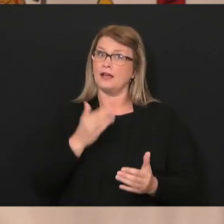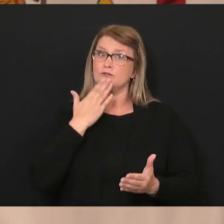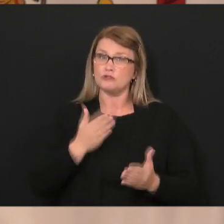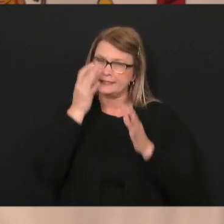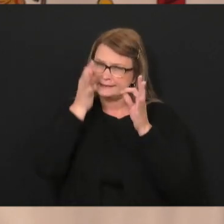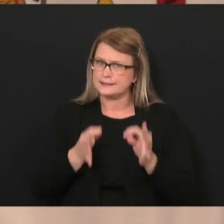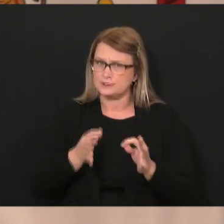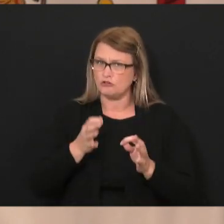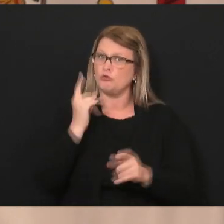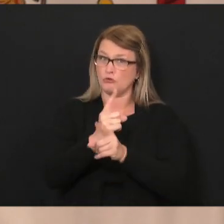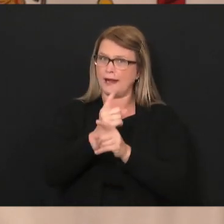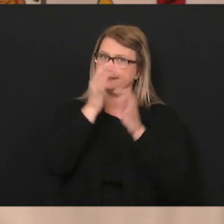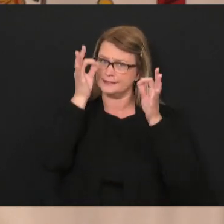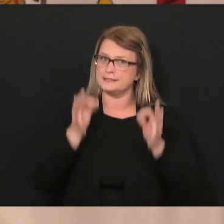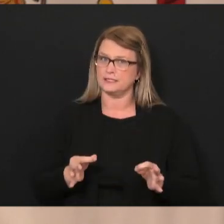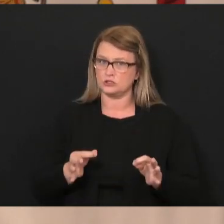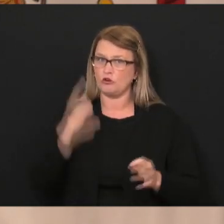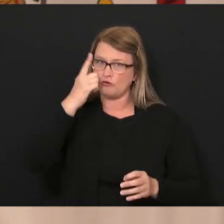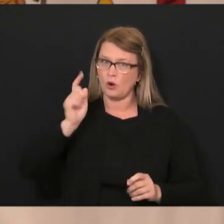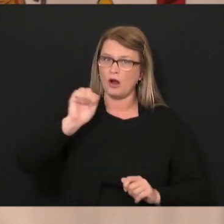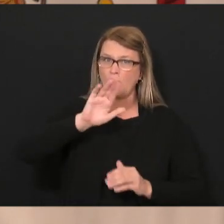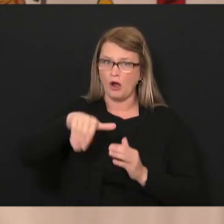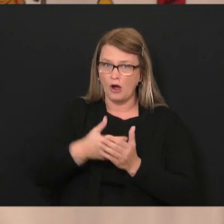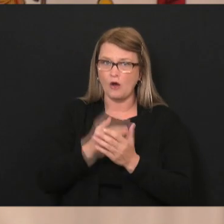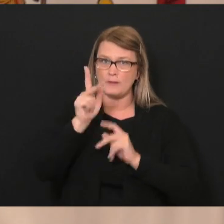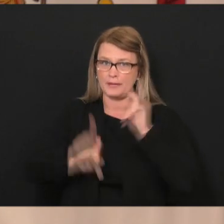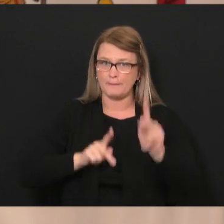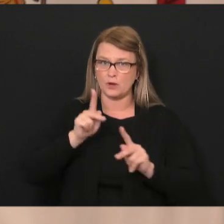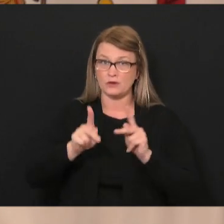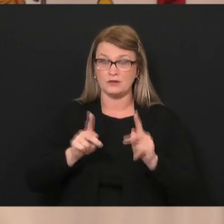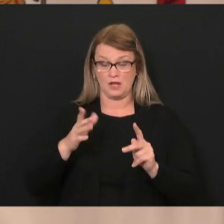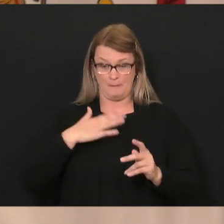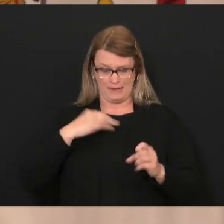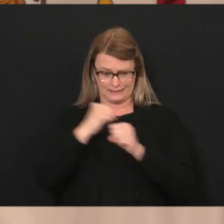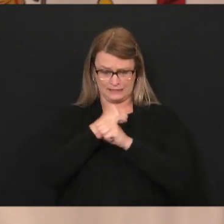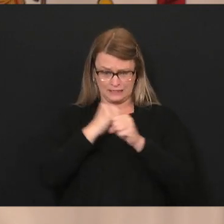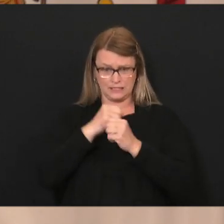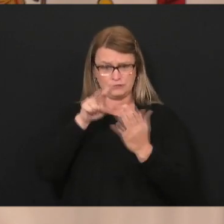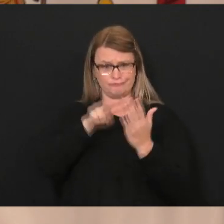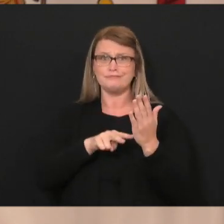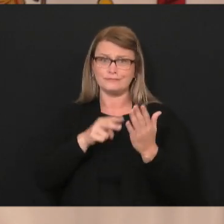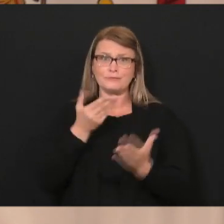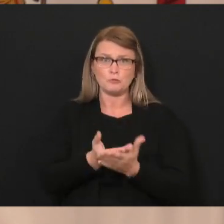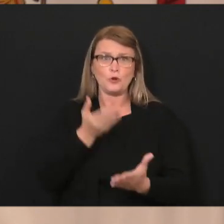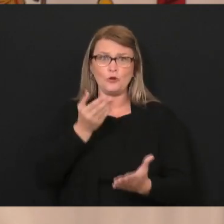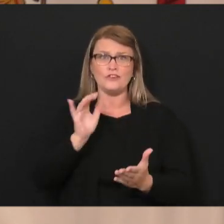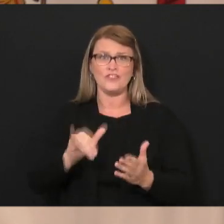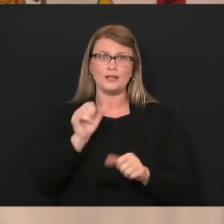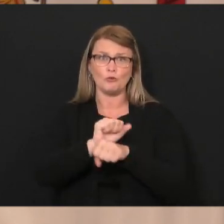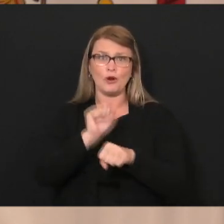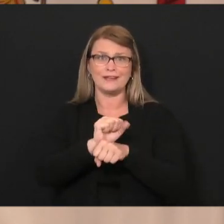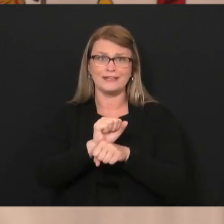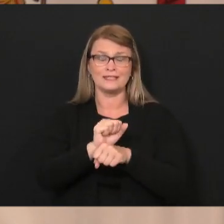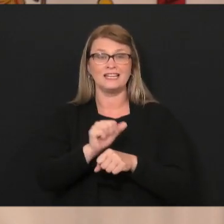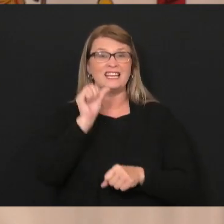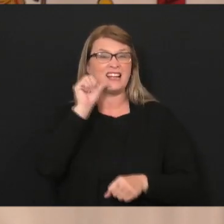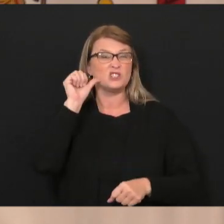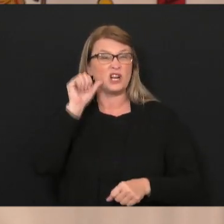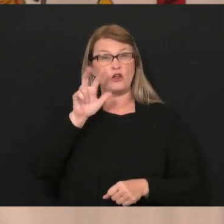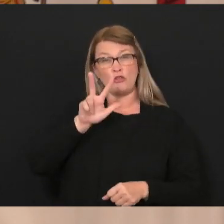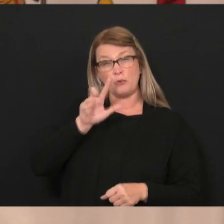here. All the statistics show just that. Yesterday we went through with about a 3.8